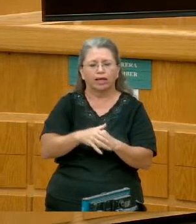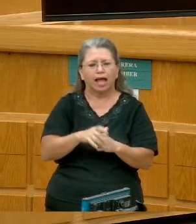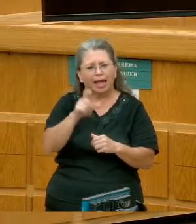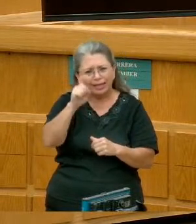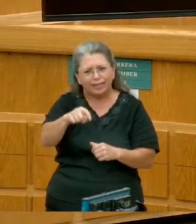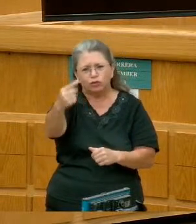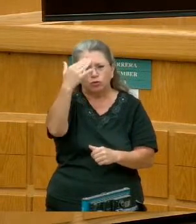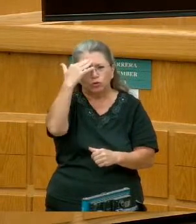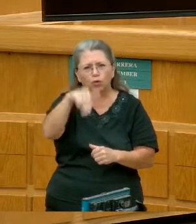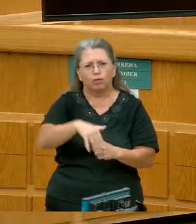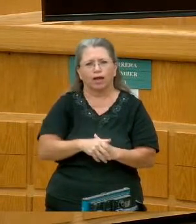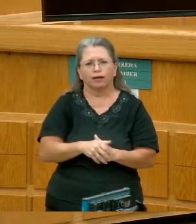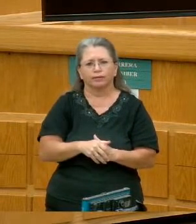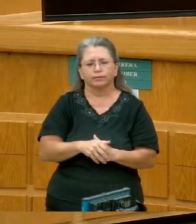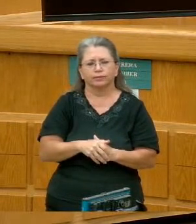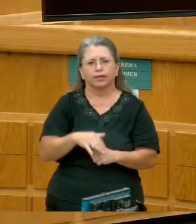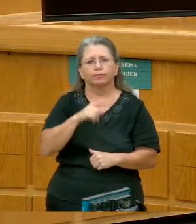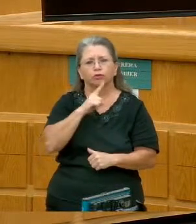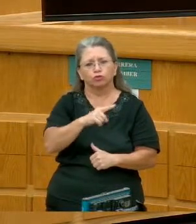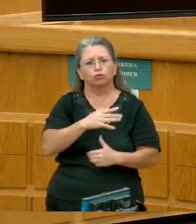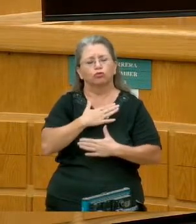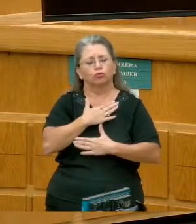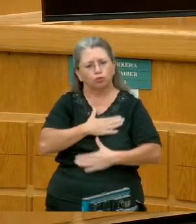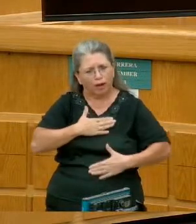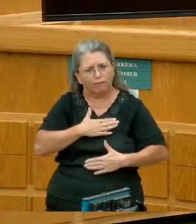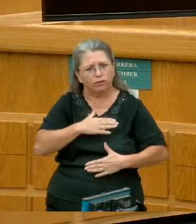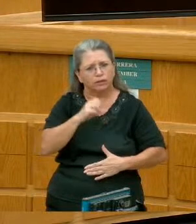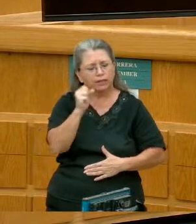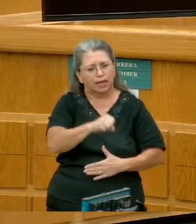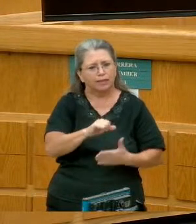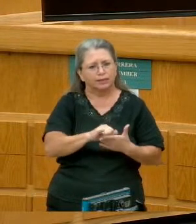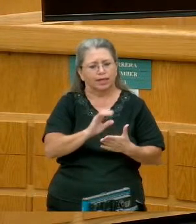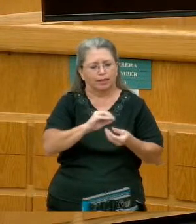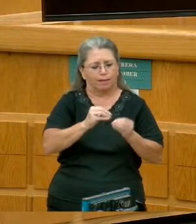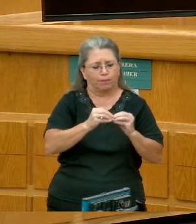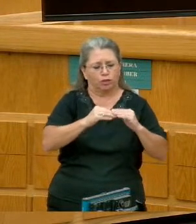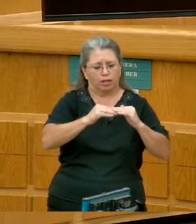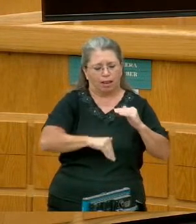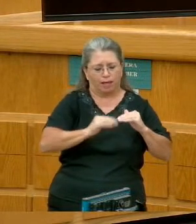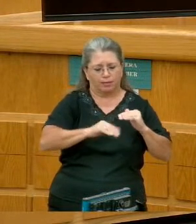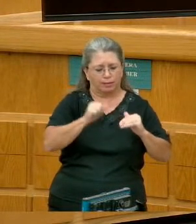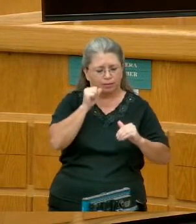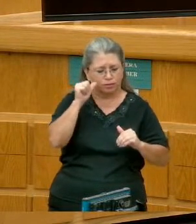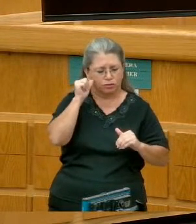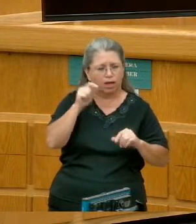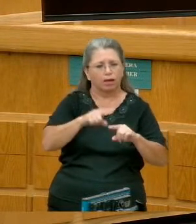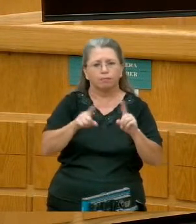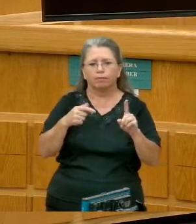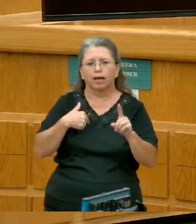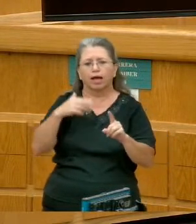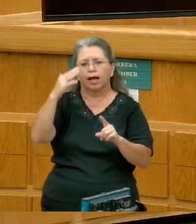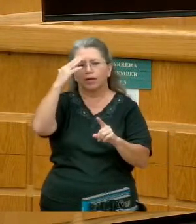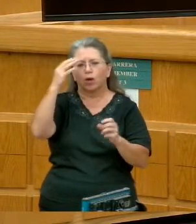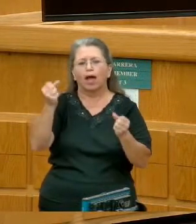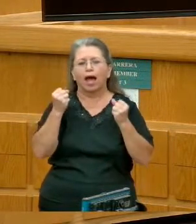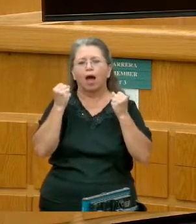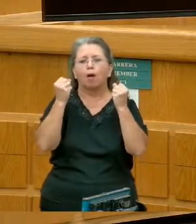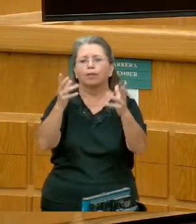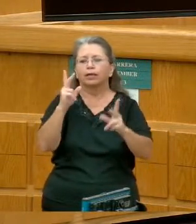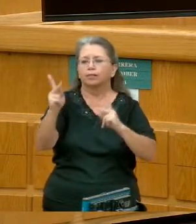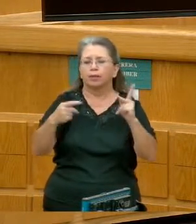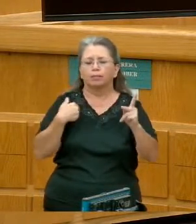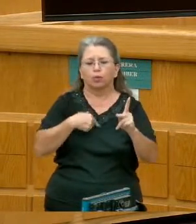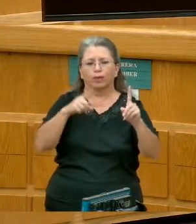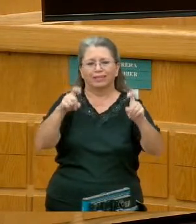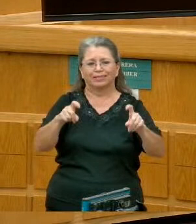And I'm grateful that our numbers are less than yesterday. But I also know how many people we tested over the